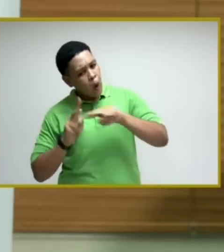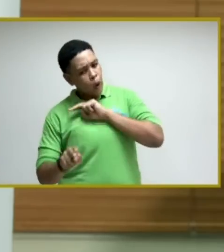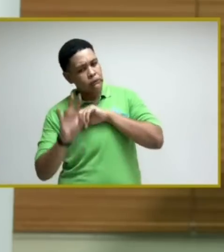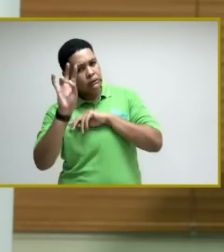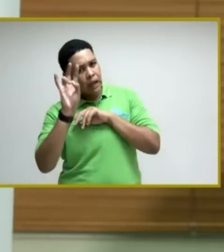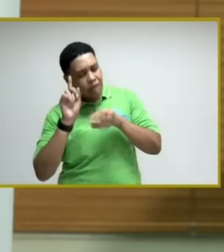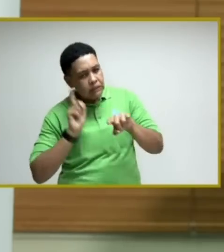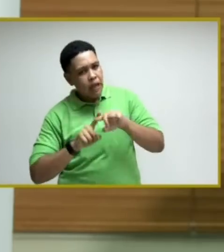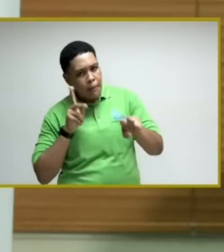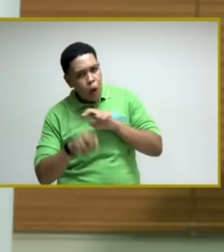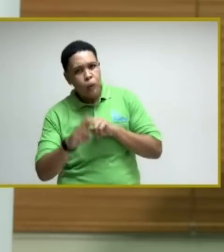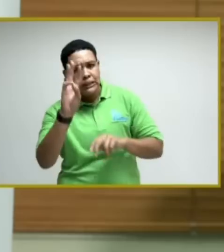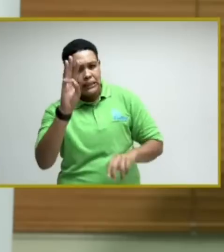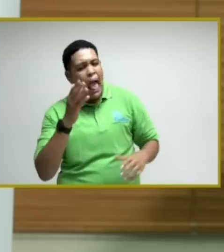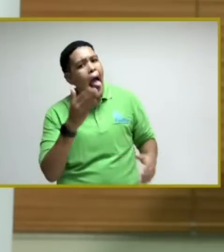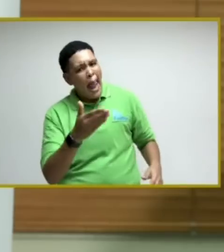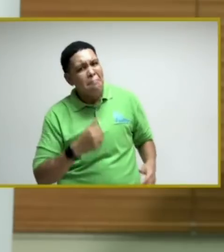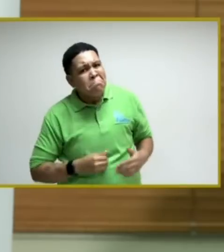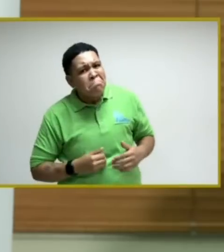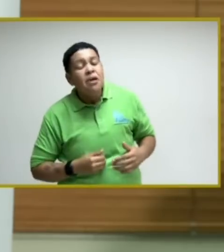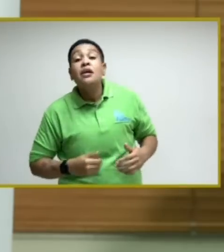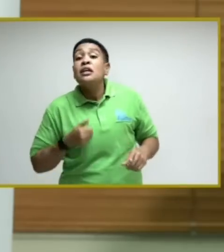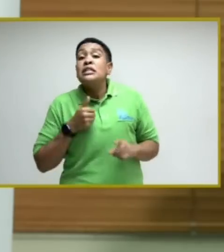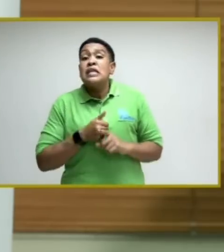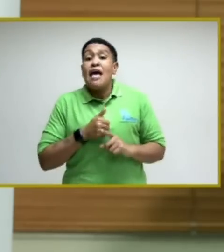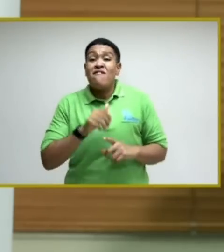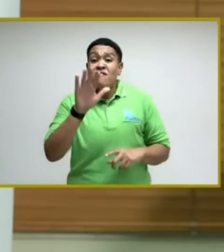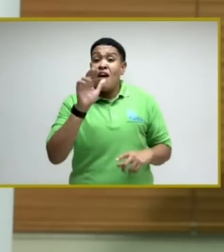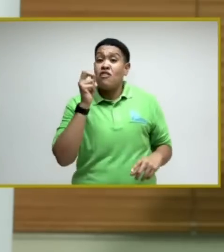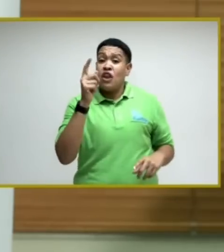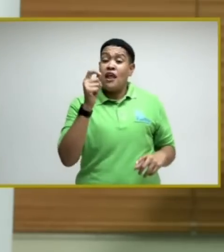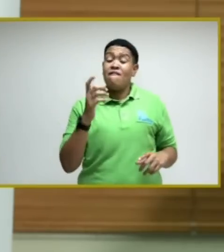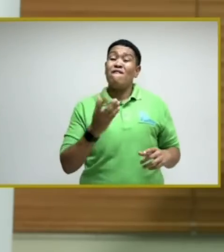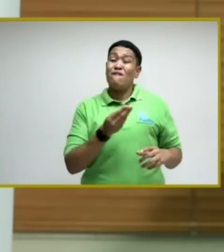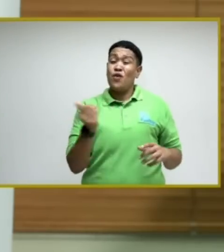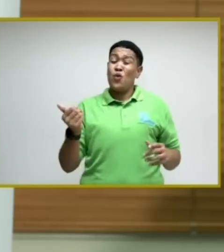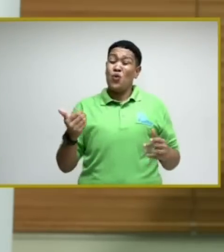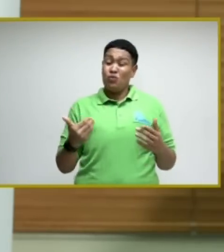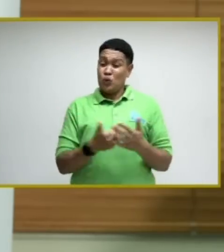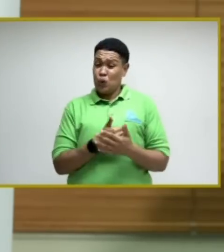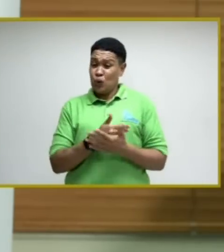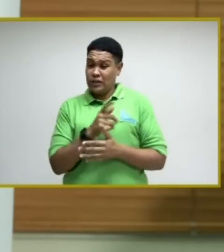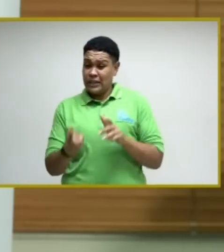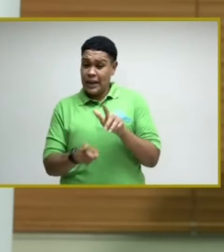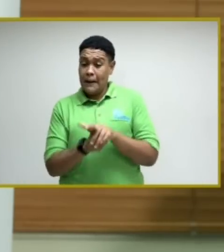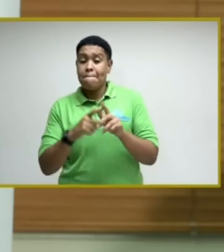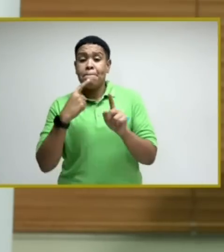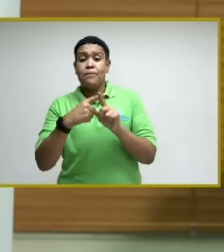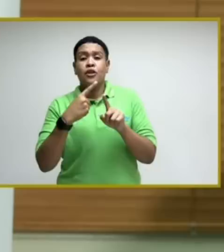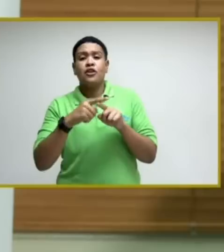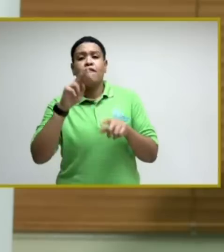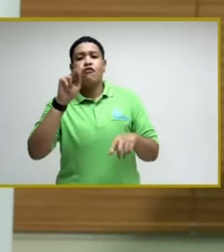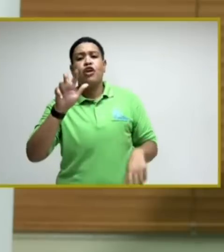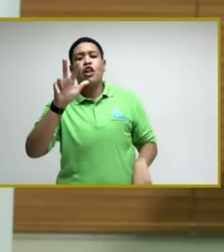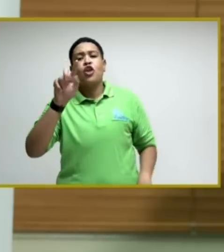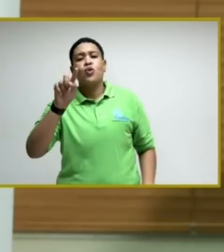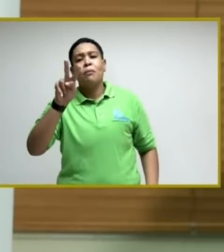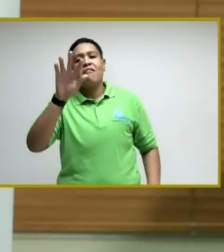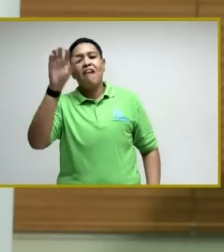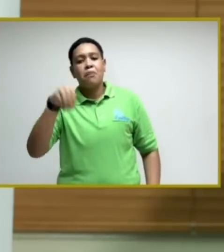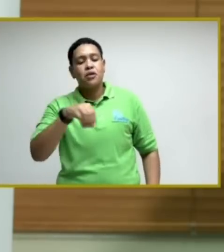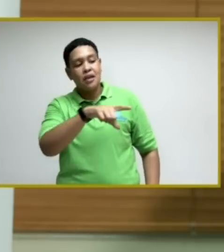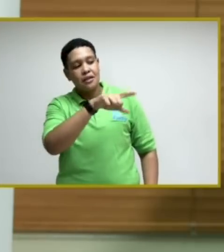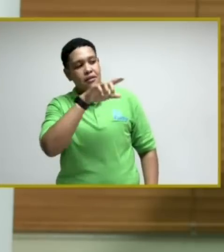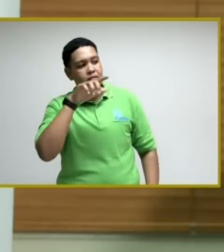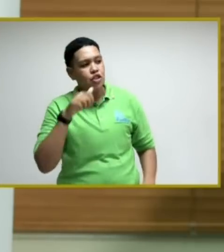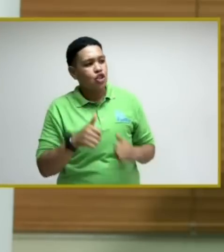recorded 511 new cases of infections with a positivity rate of 32.5%. The CMO will comment more on